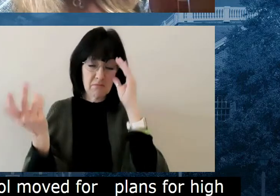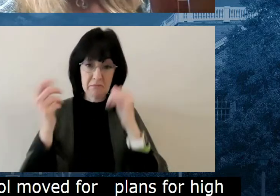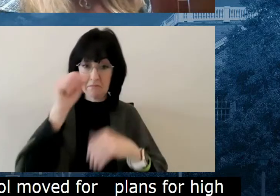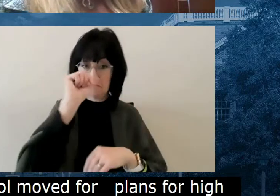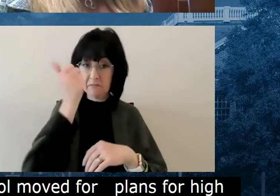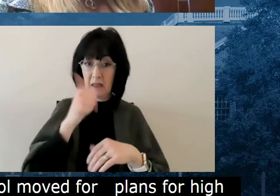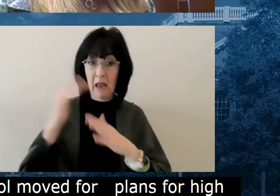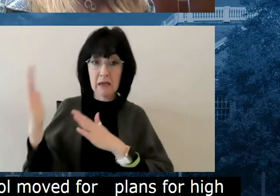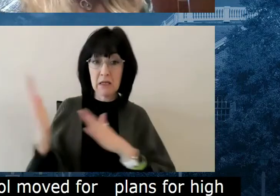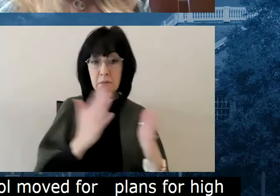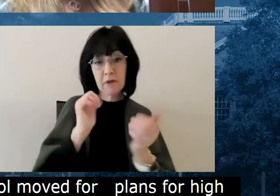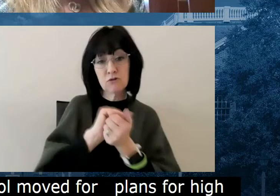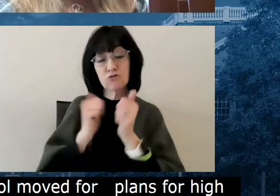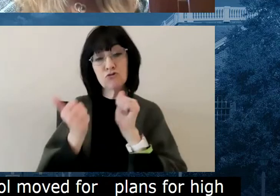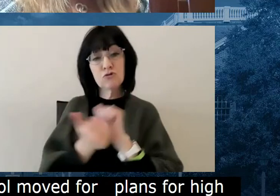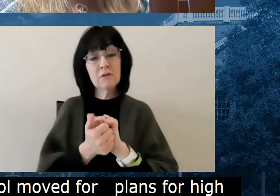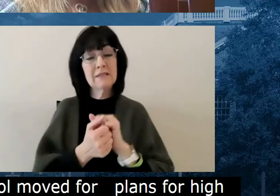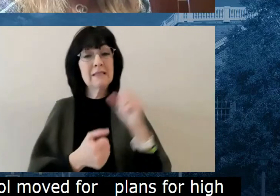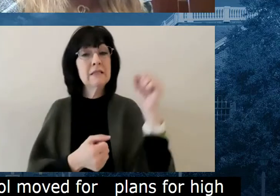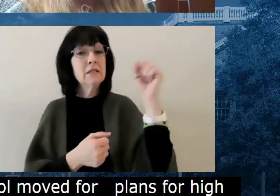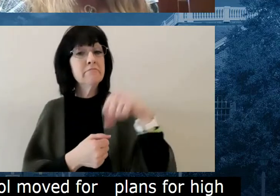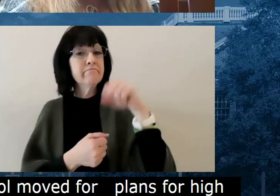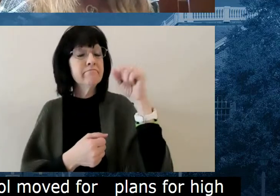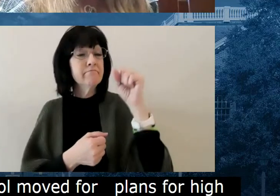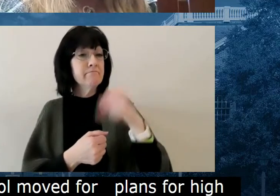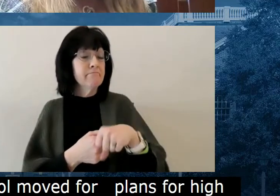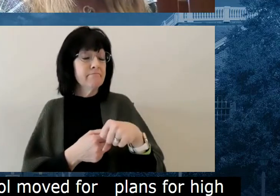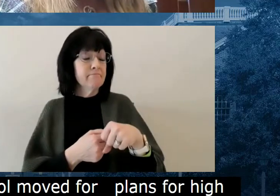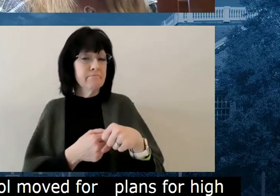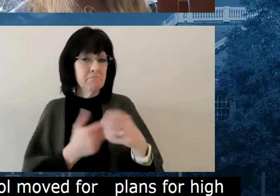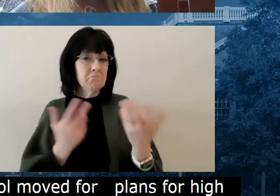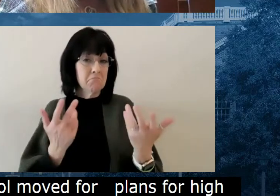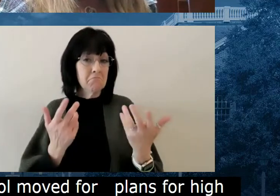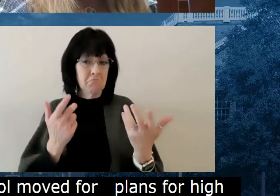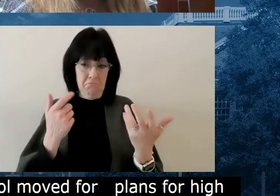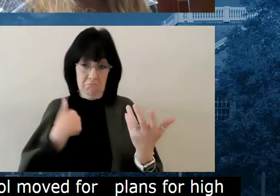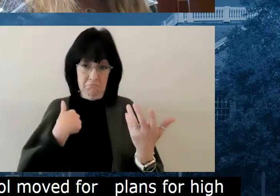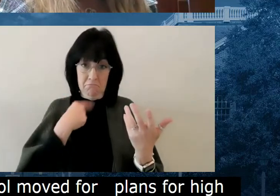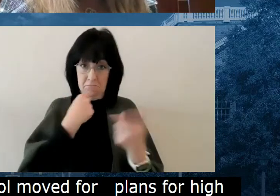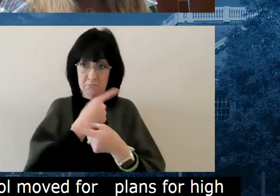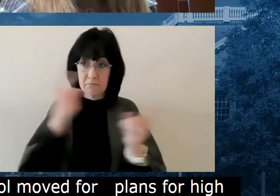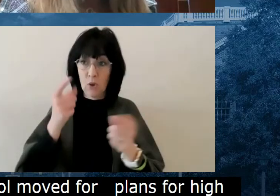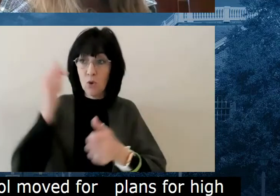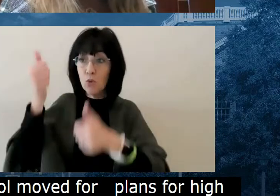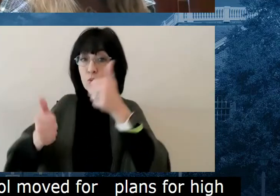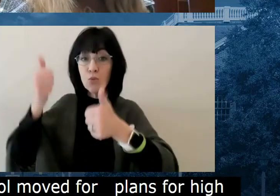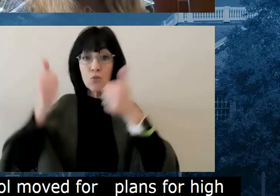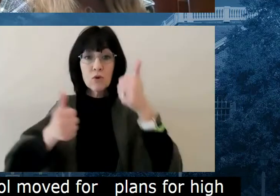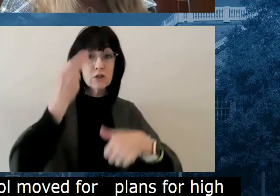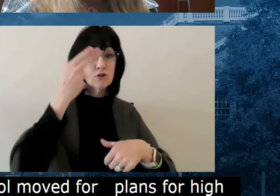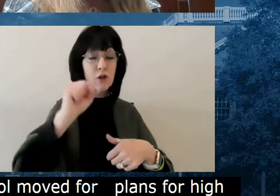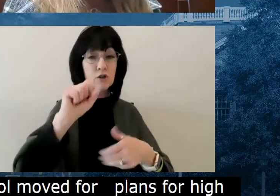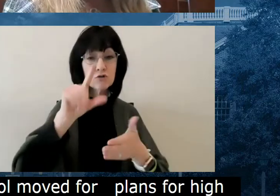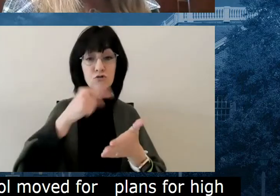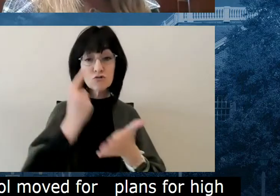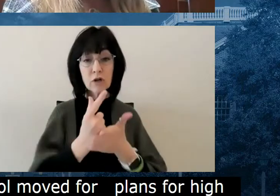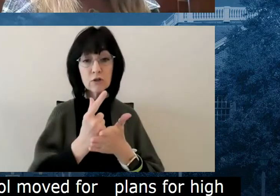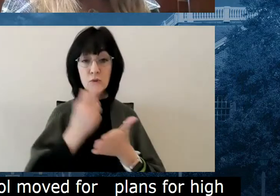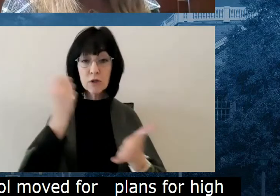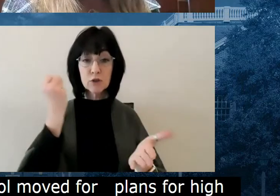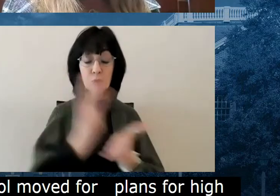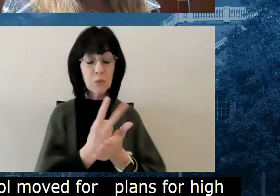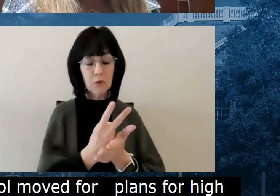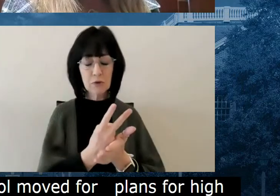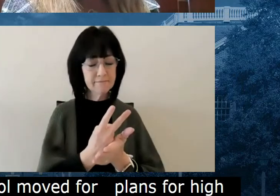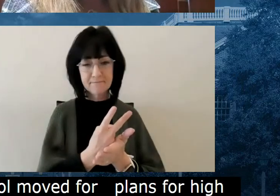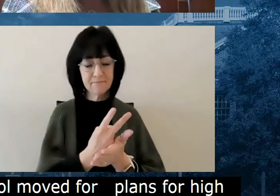Yeah, so I can't tell you, Nick, how many plans have been approved for high school graduation, because I know high schools have been working on these